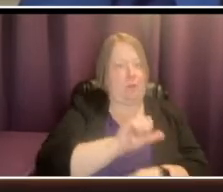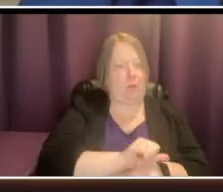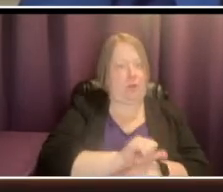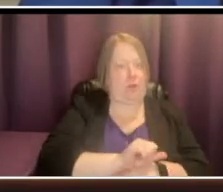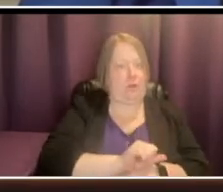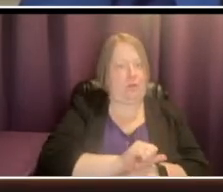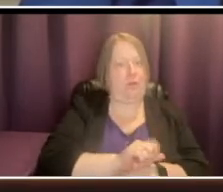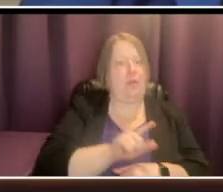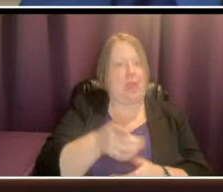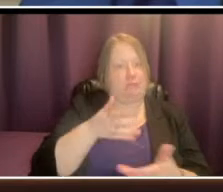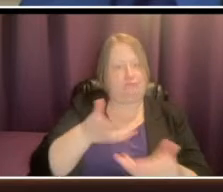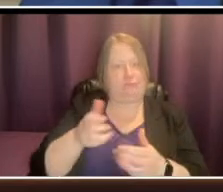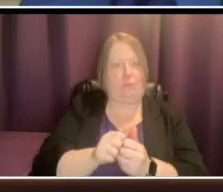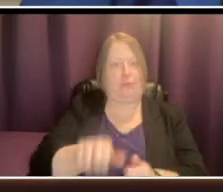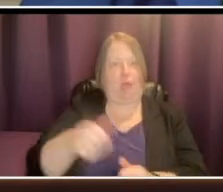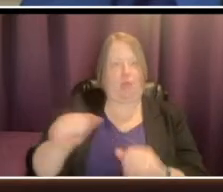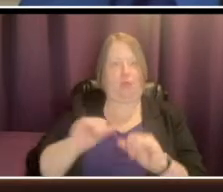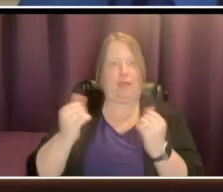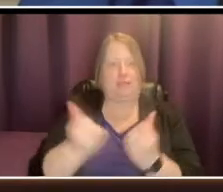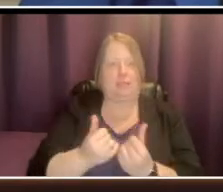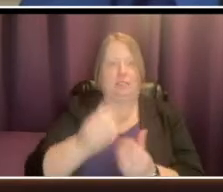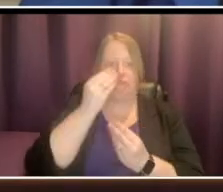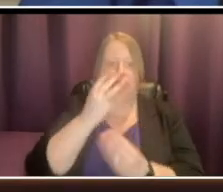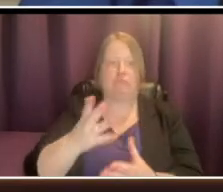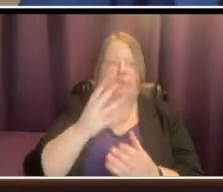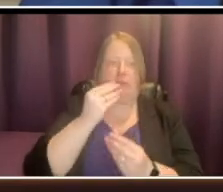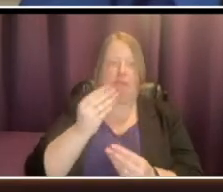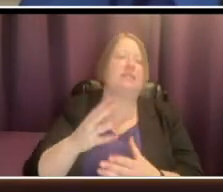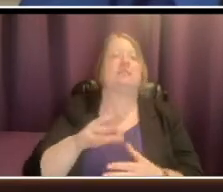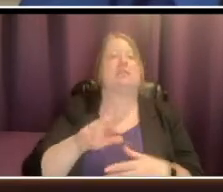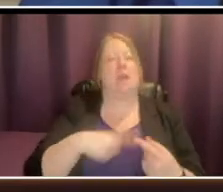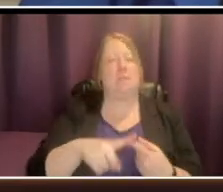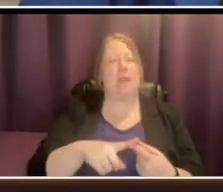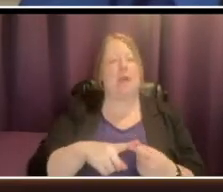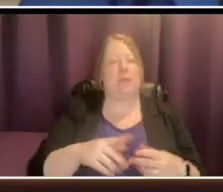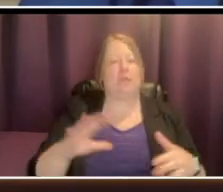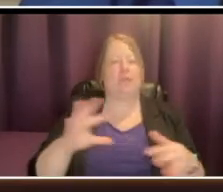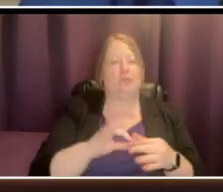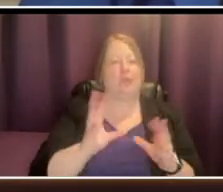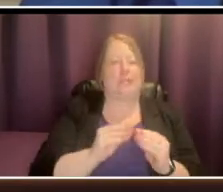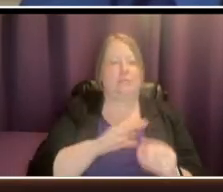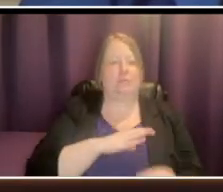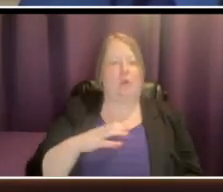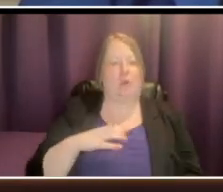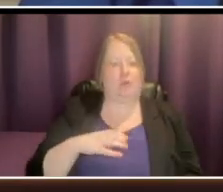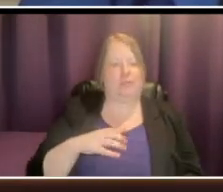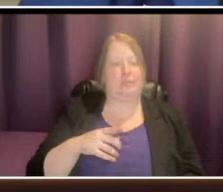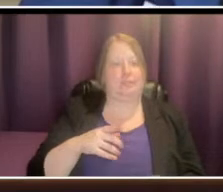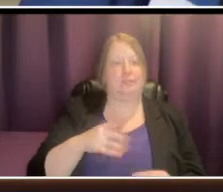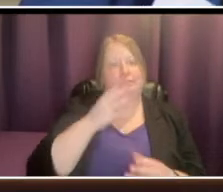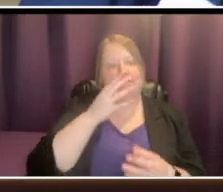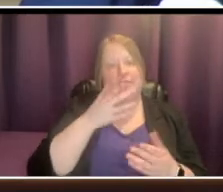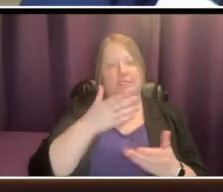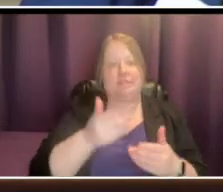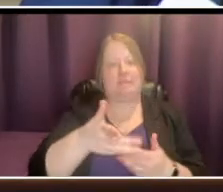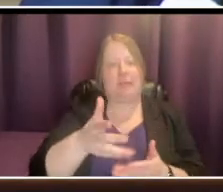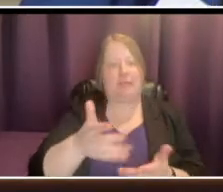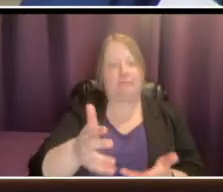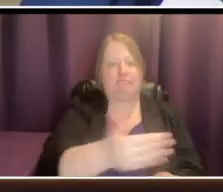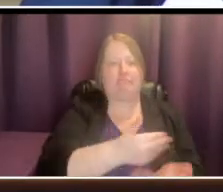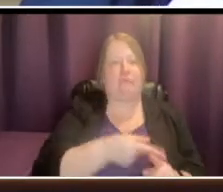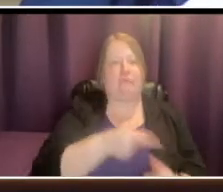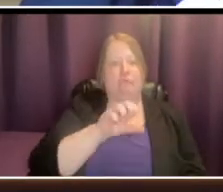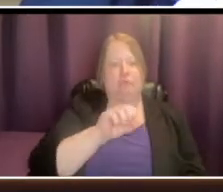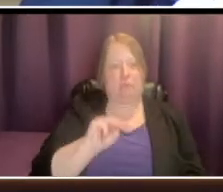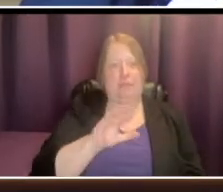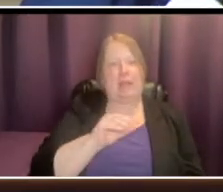sharing intelligence about the joint session of Congress derived from social media and other sources. The same day Jason